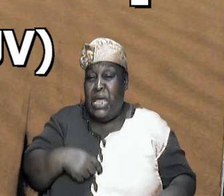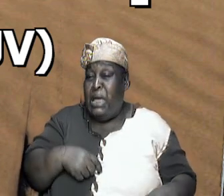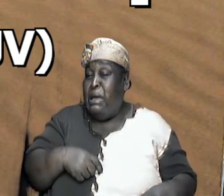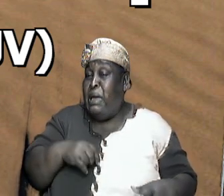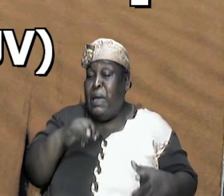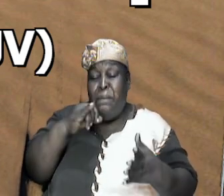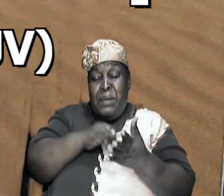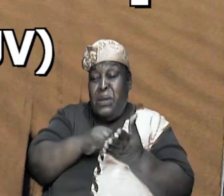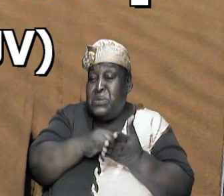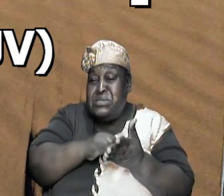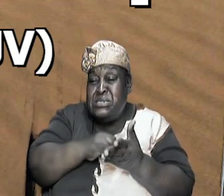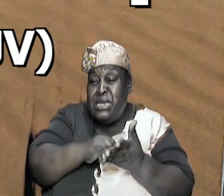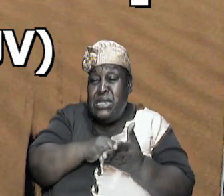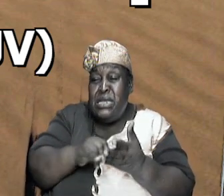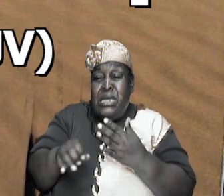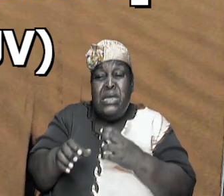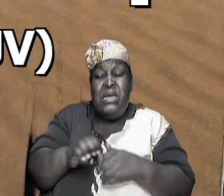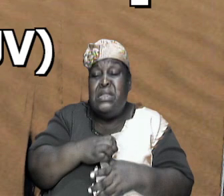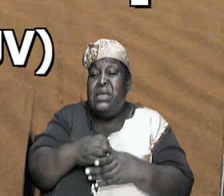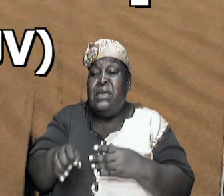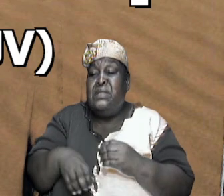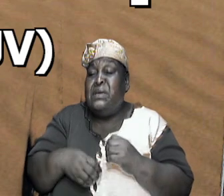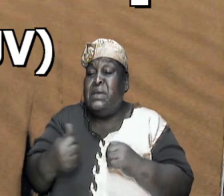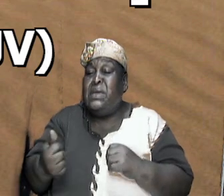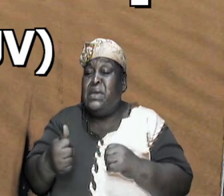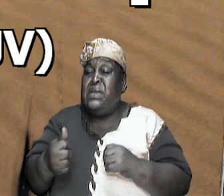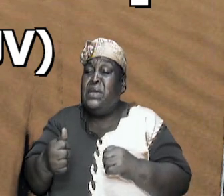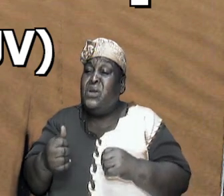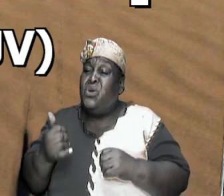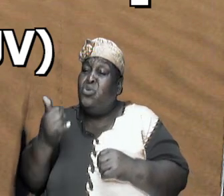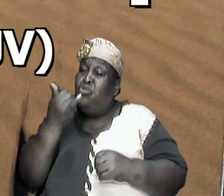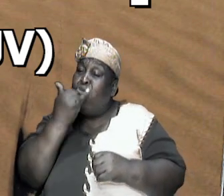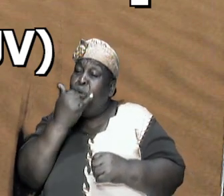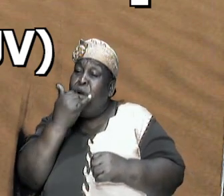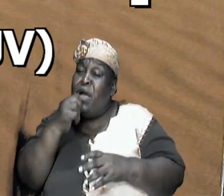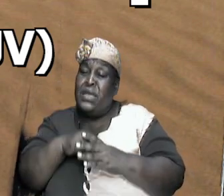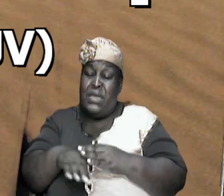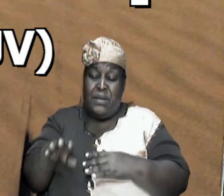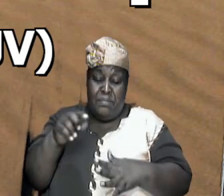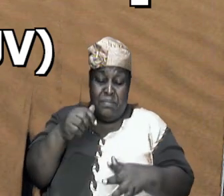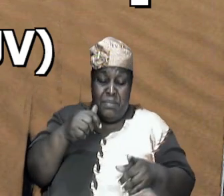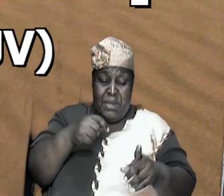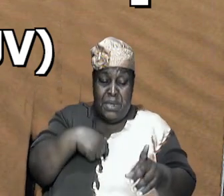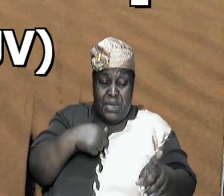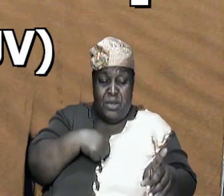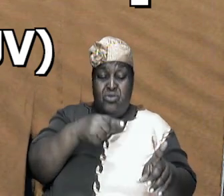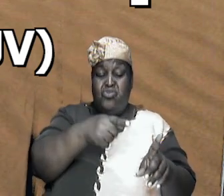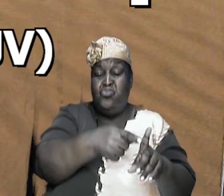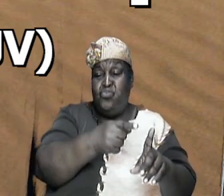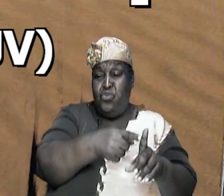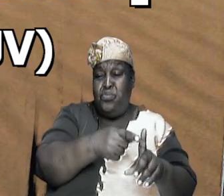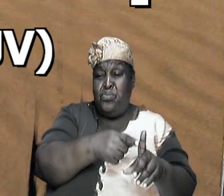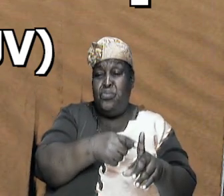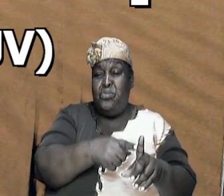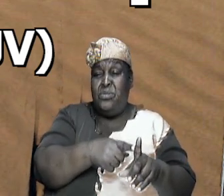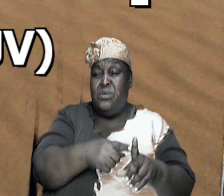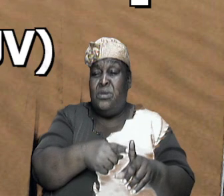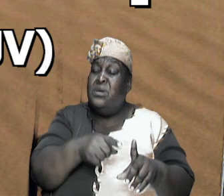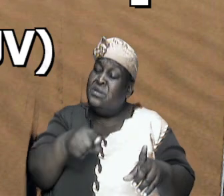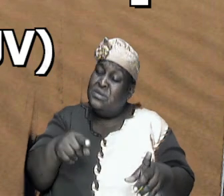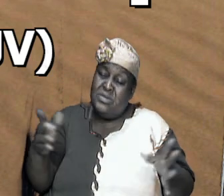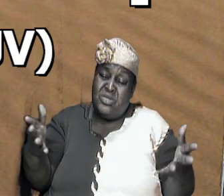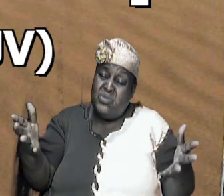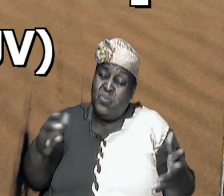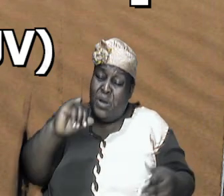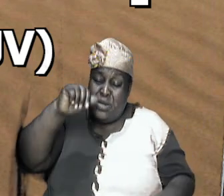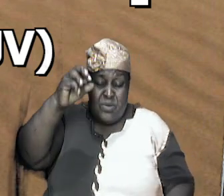innocent, neither is there iniquity in me. So this was what Job held to.